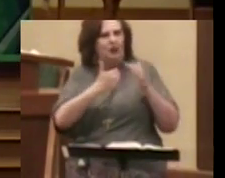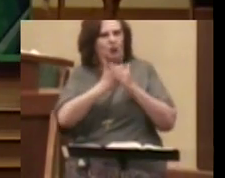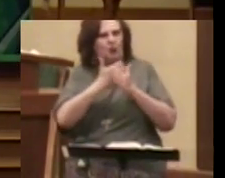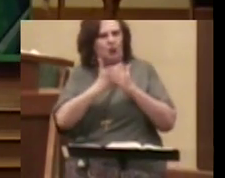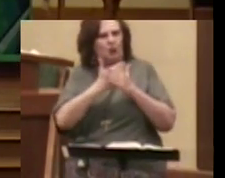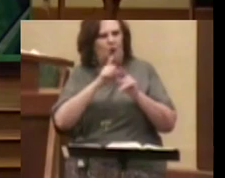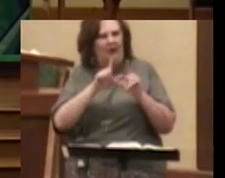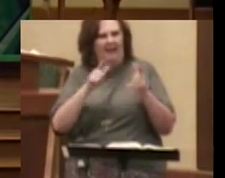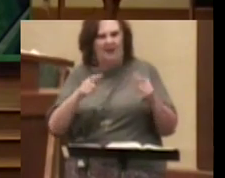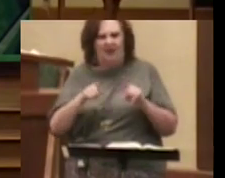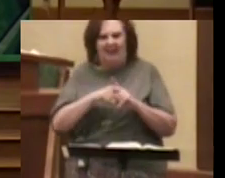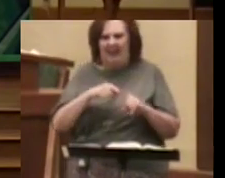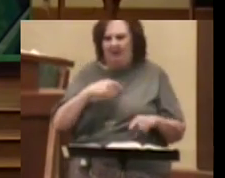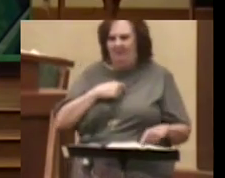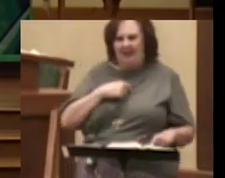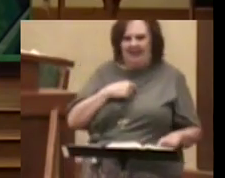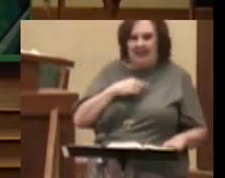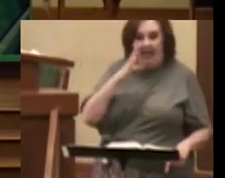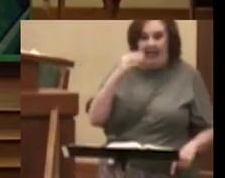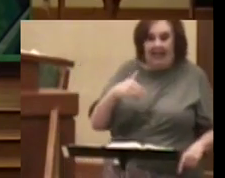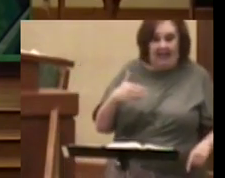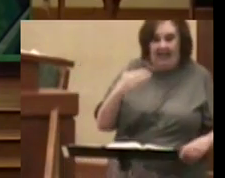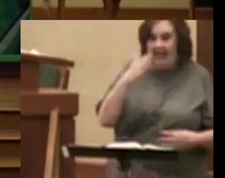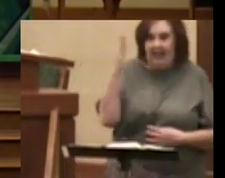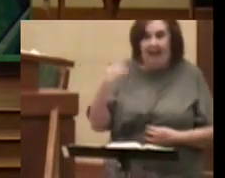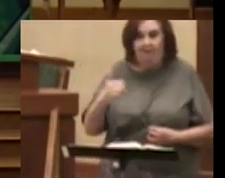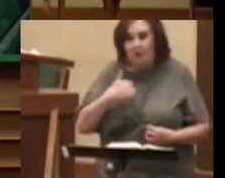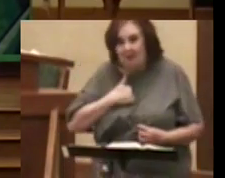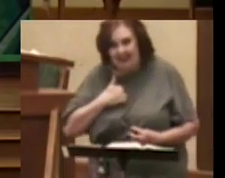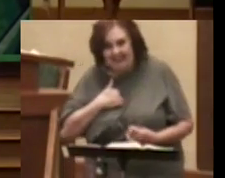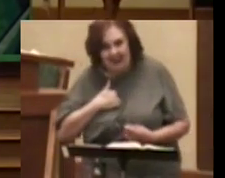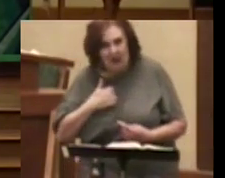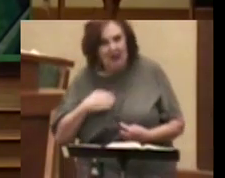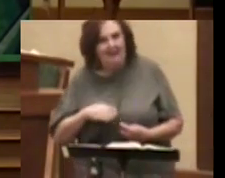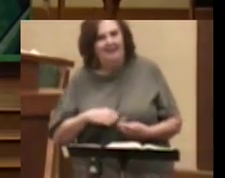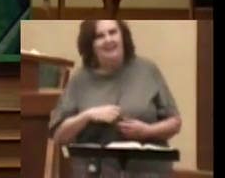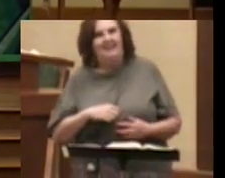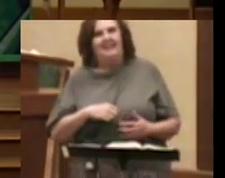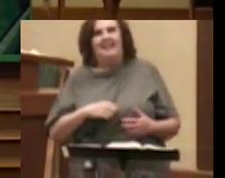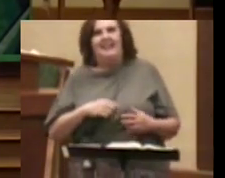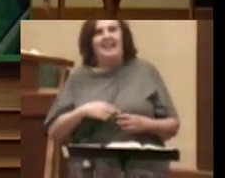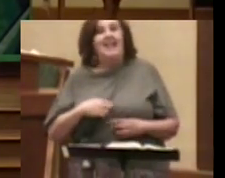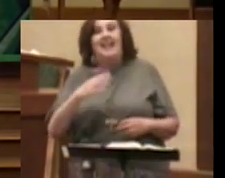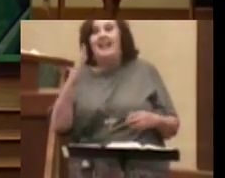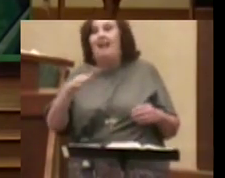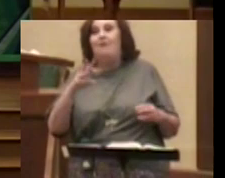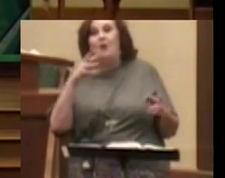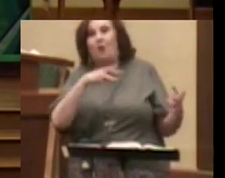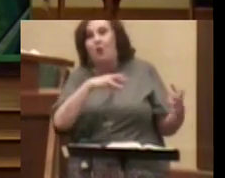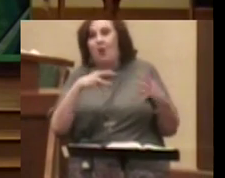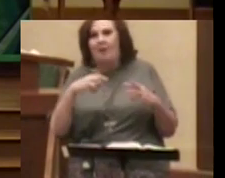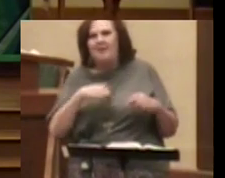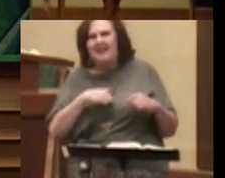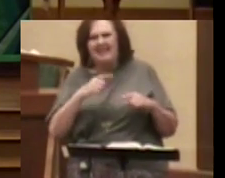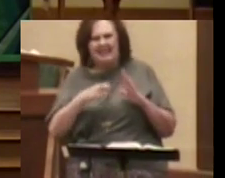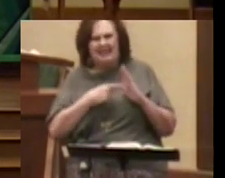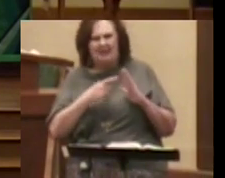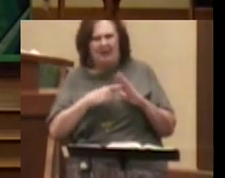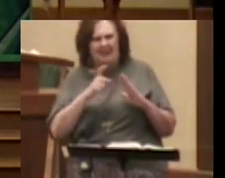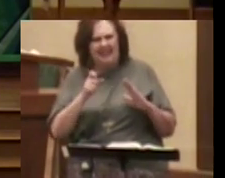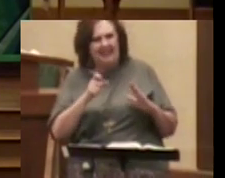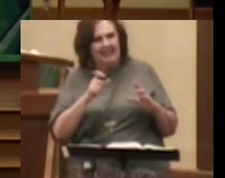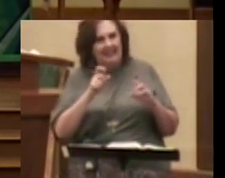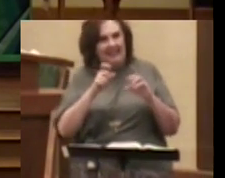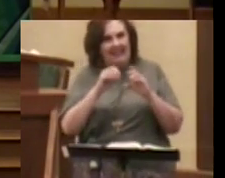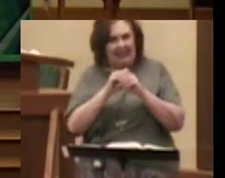if you're like me and having never served in the military or been in a war situation, sometimes I need the Psalms to speak to me in